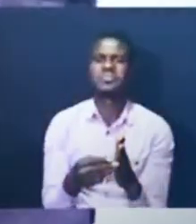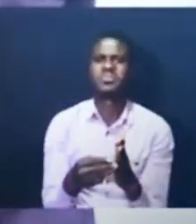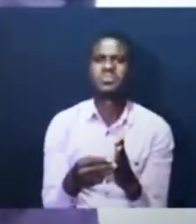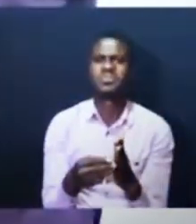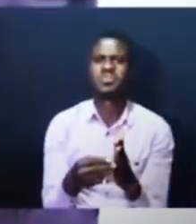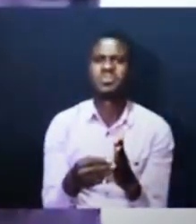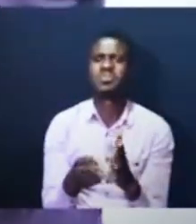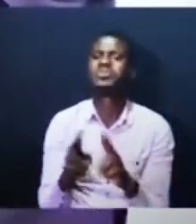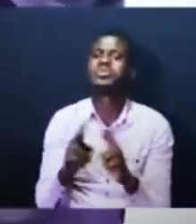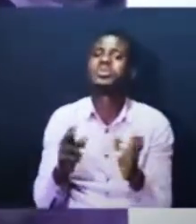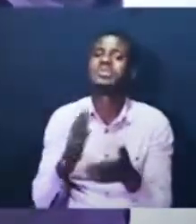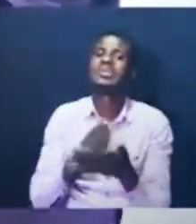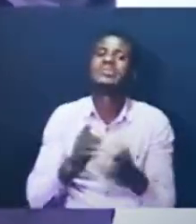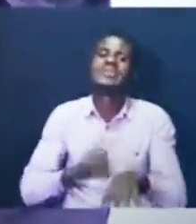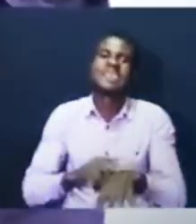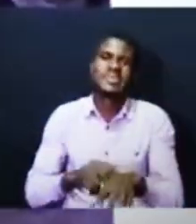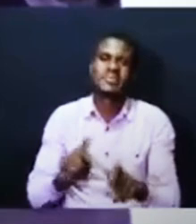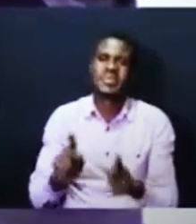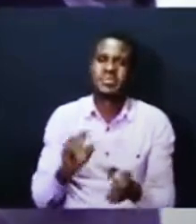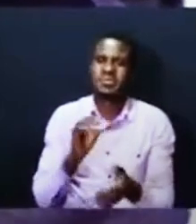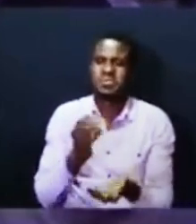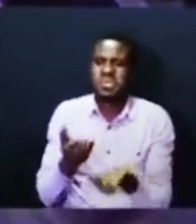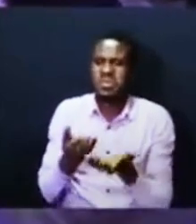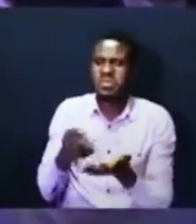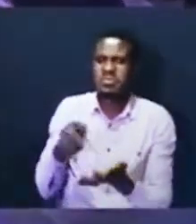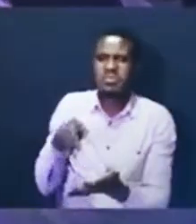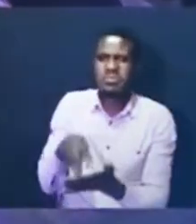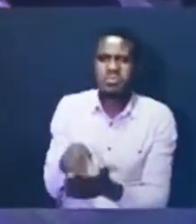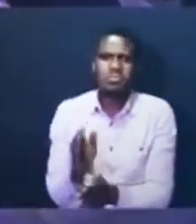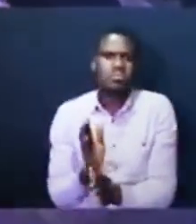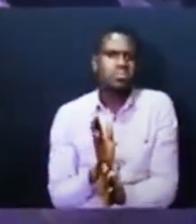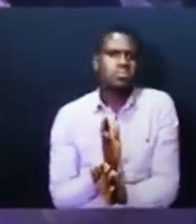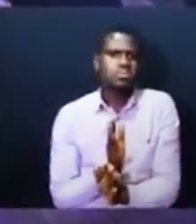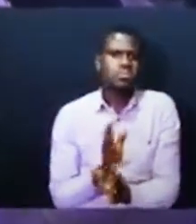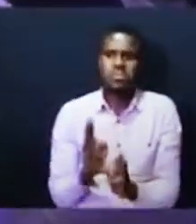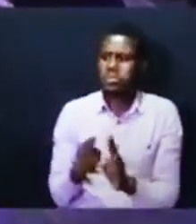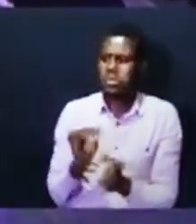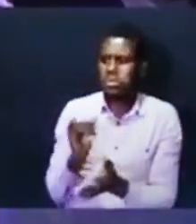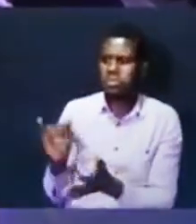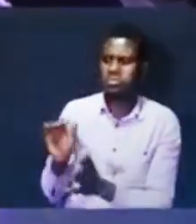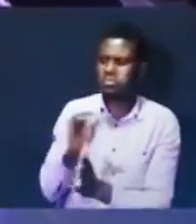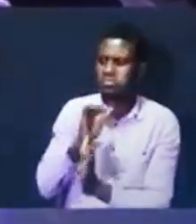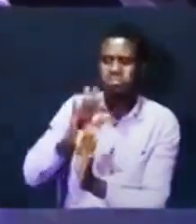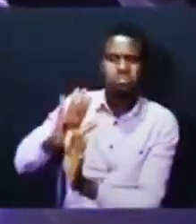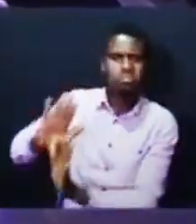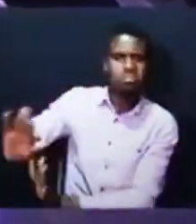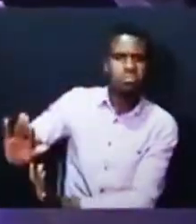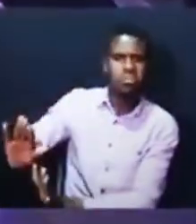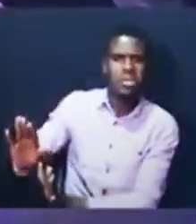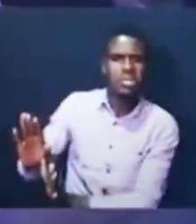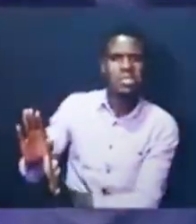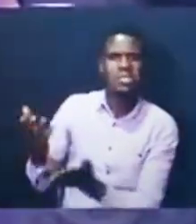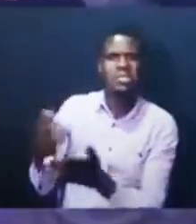to stand aside and prevent the grievous distress that will come upon them.